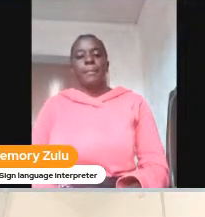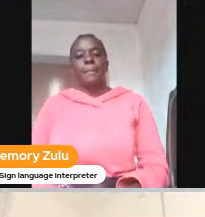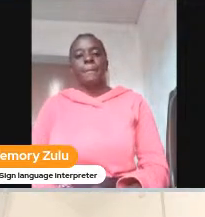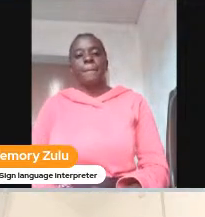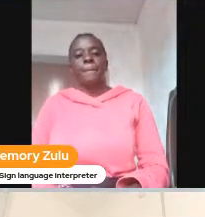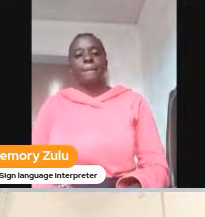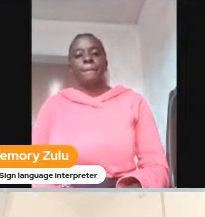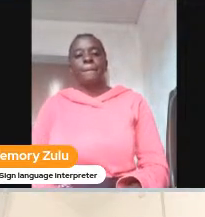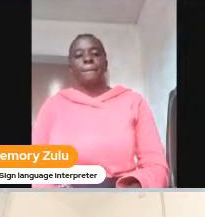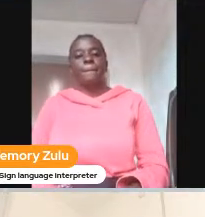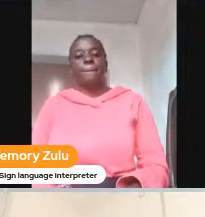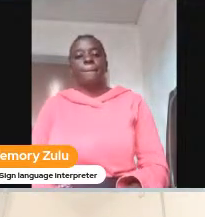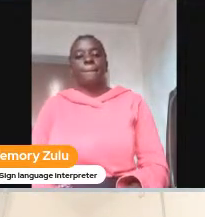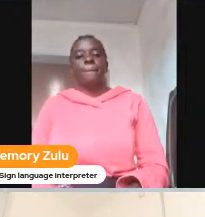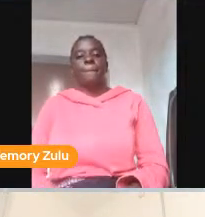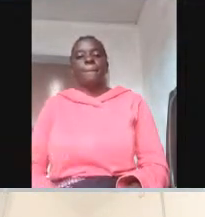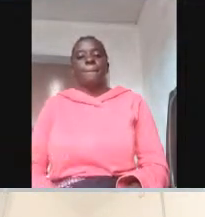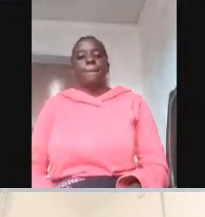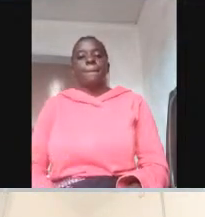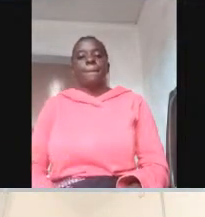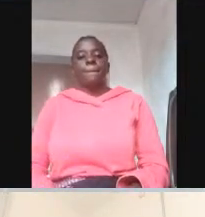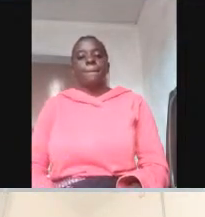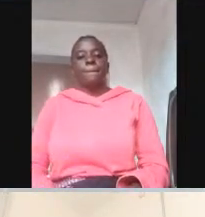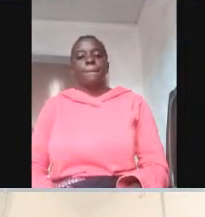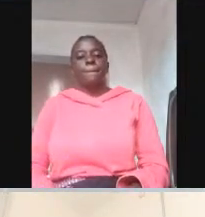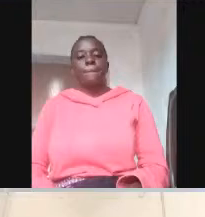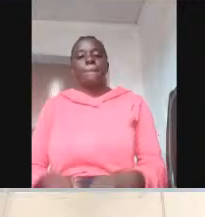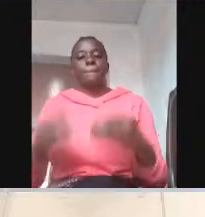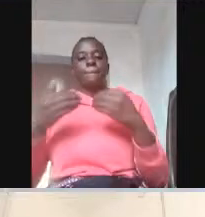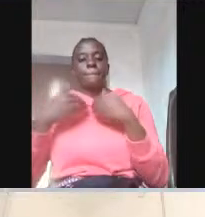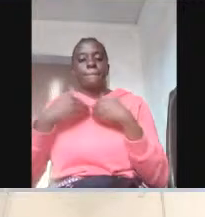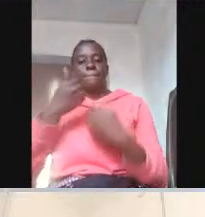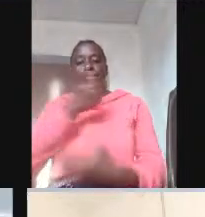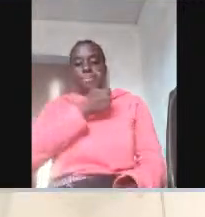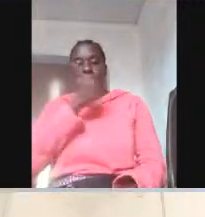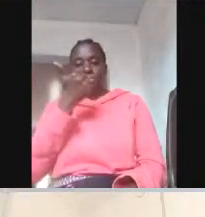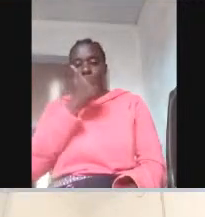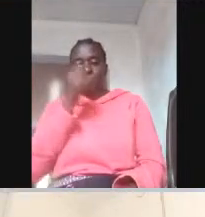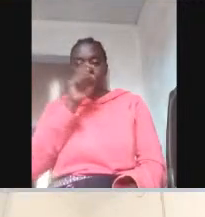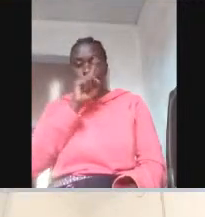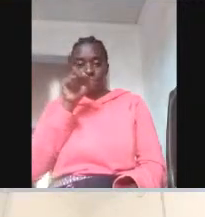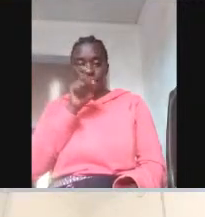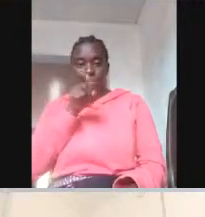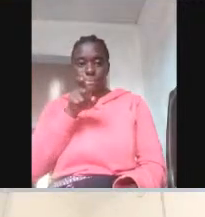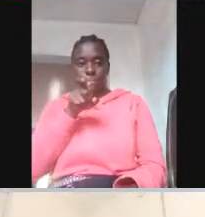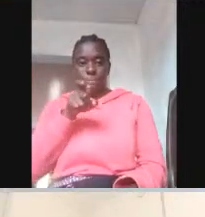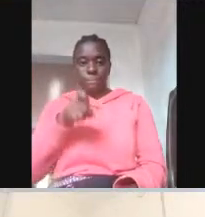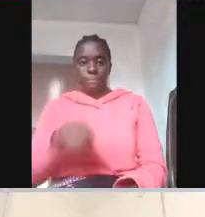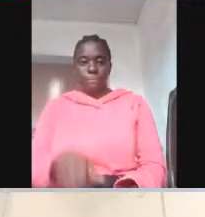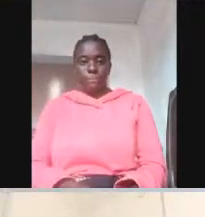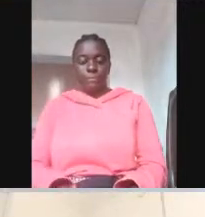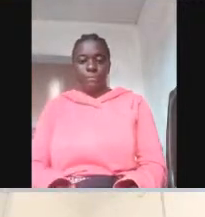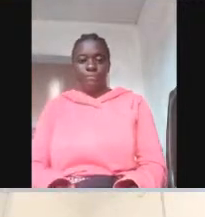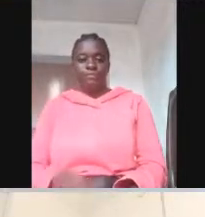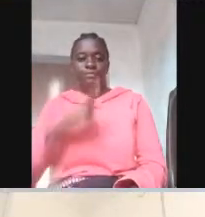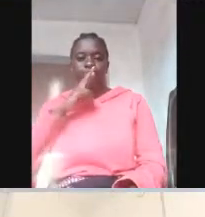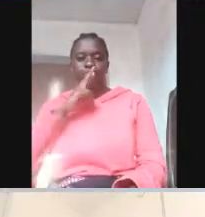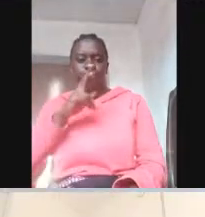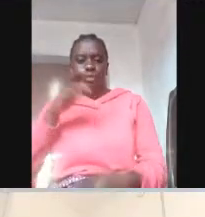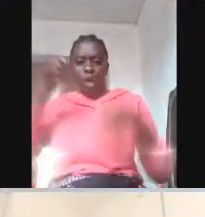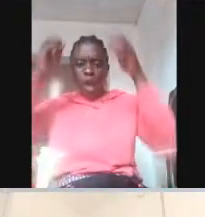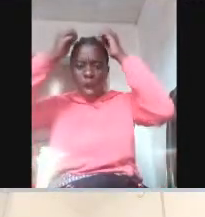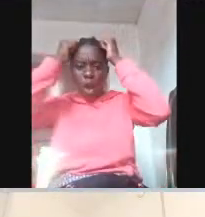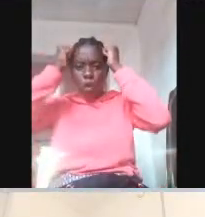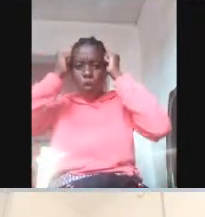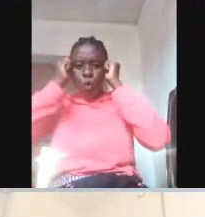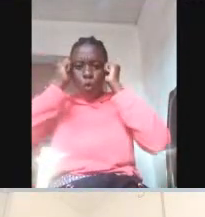Okay, great. We have another question. So are condoms 100% effective for